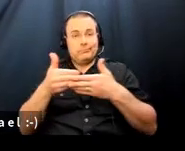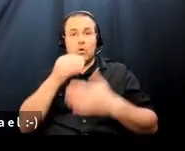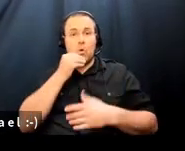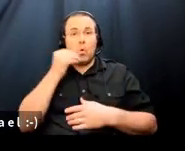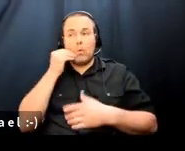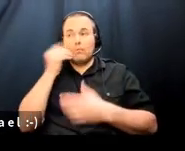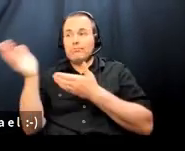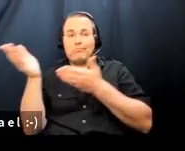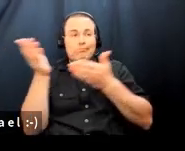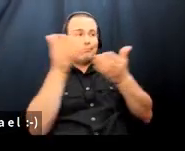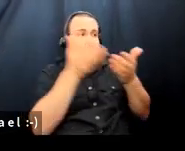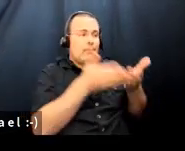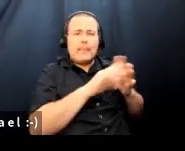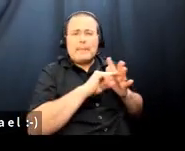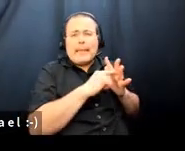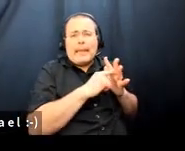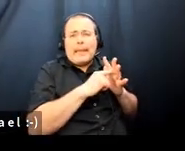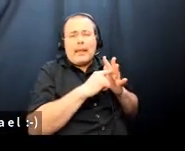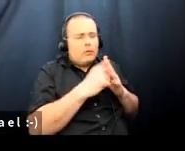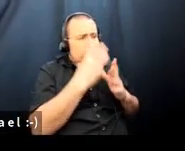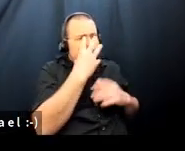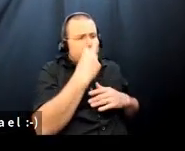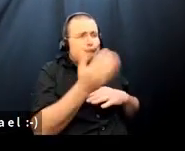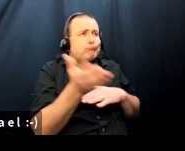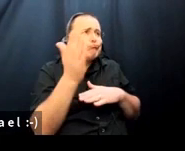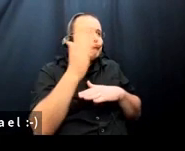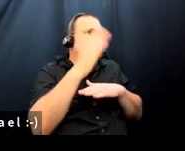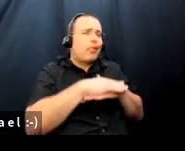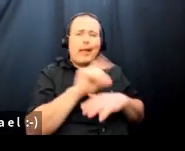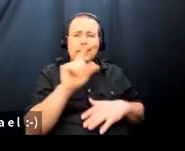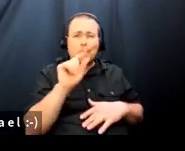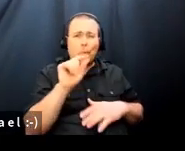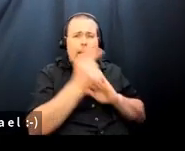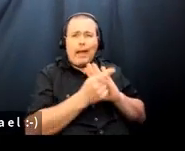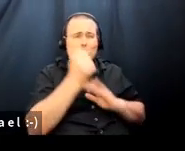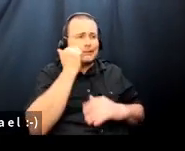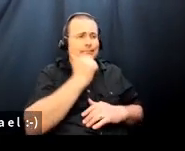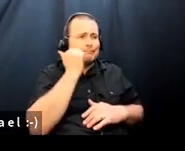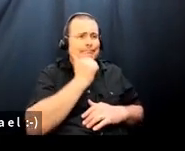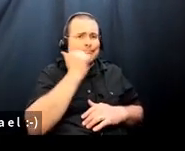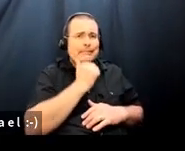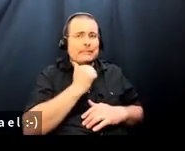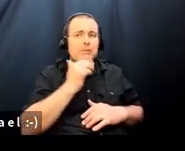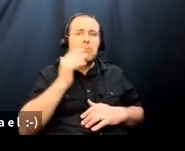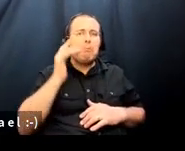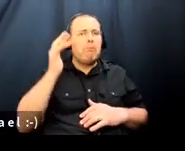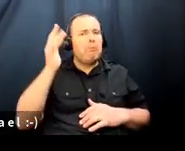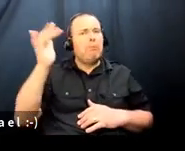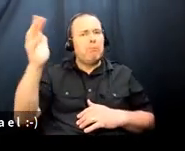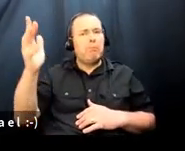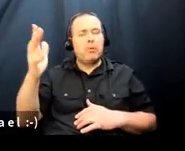like 20 hours a day. As time goes by, your child needs less and less